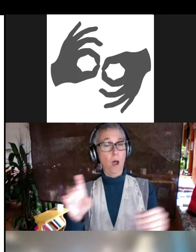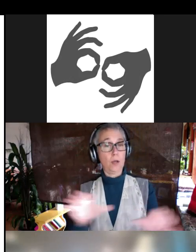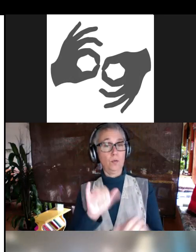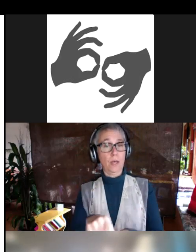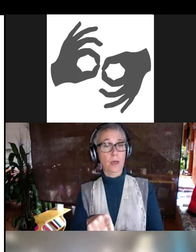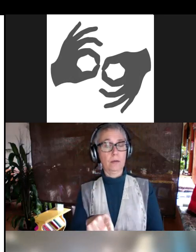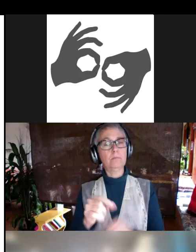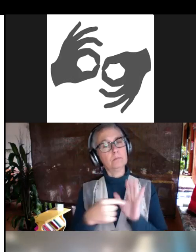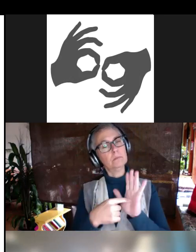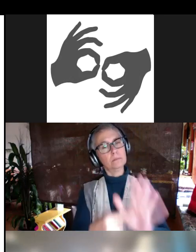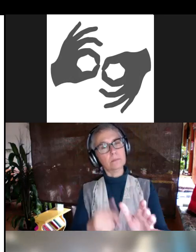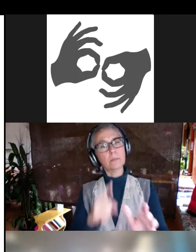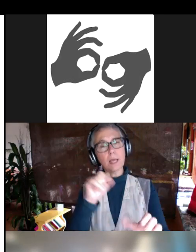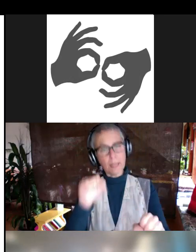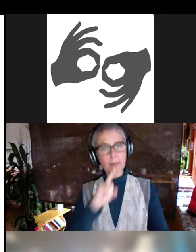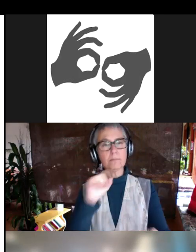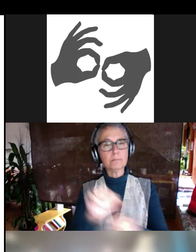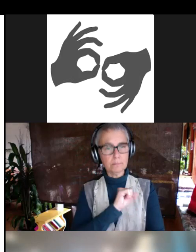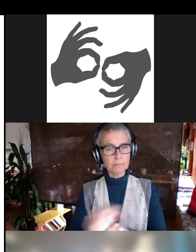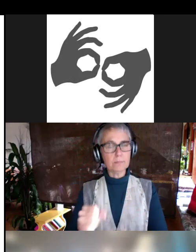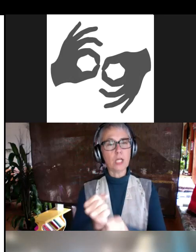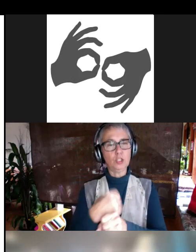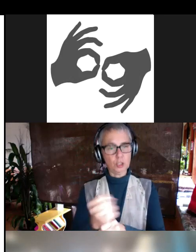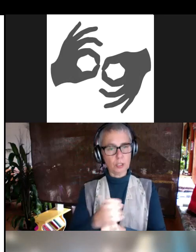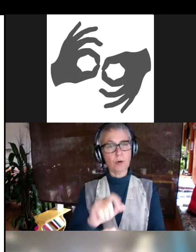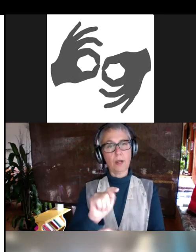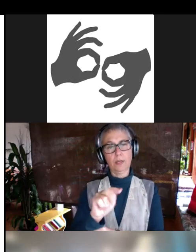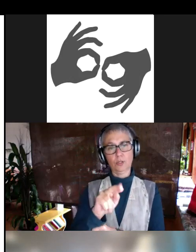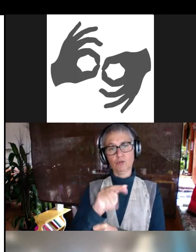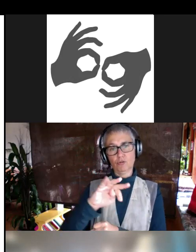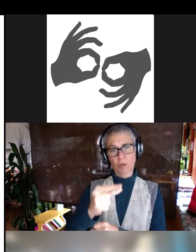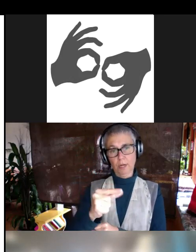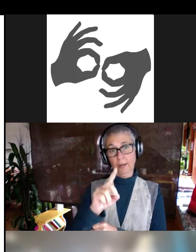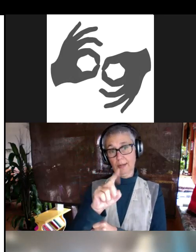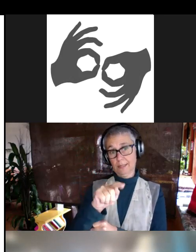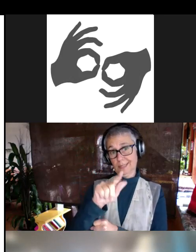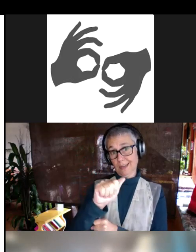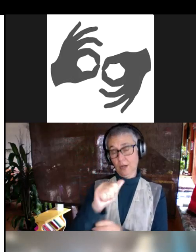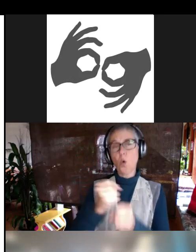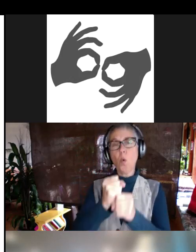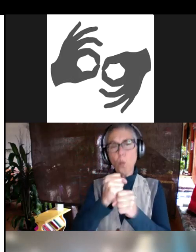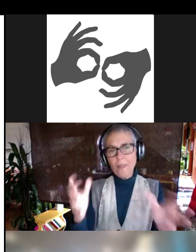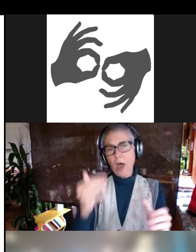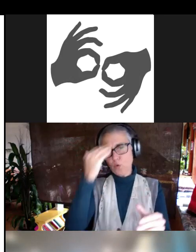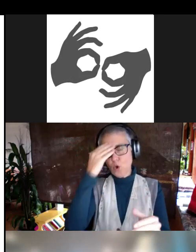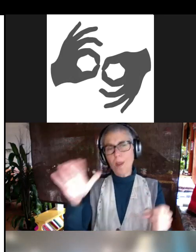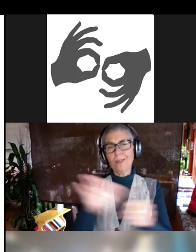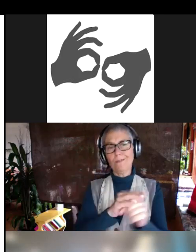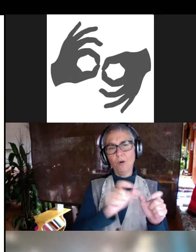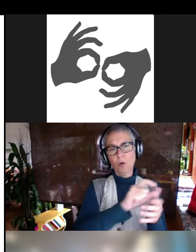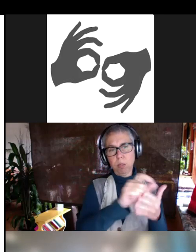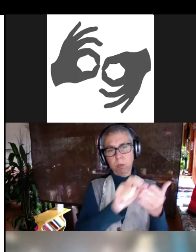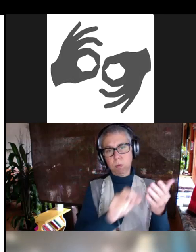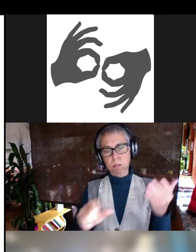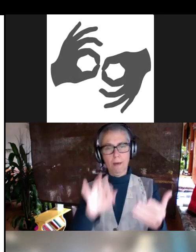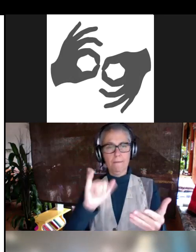actually practically generate training data without knowing the full distribution of protein sequence ahead of time. And